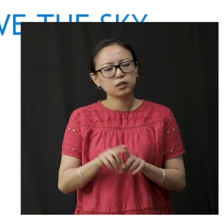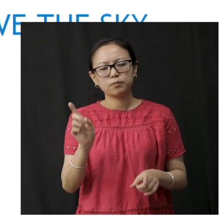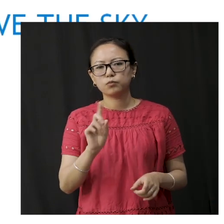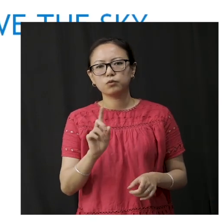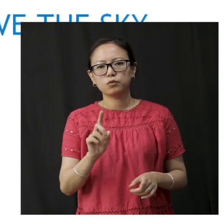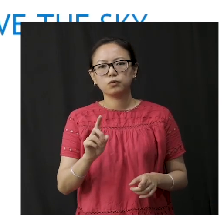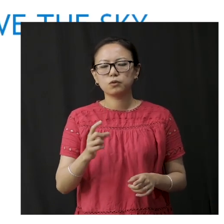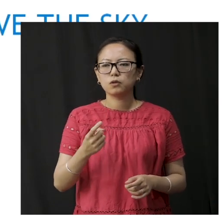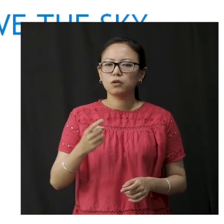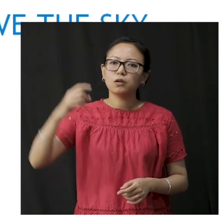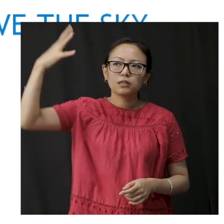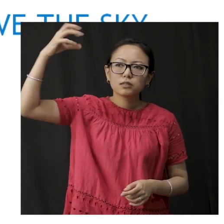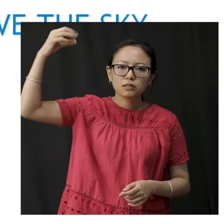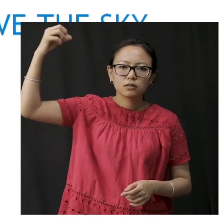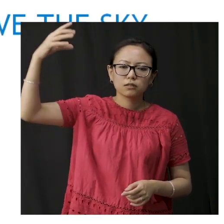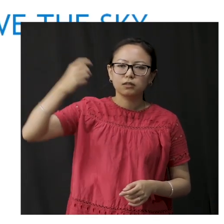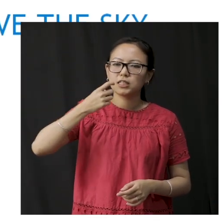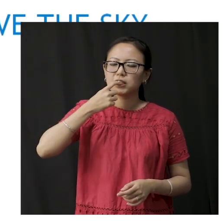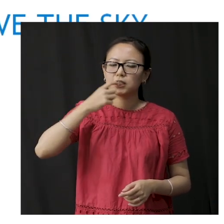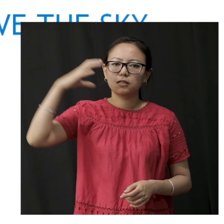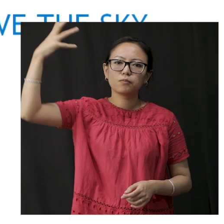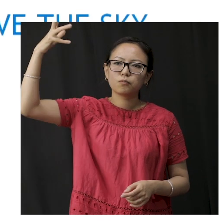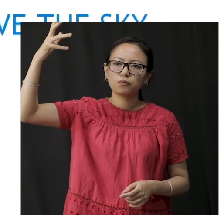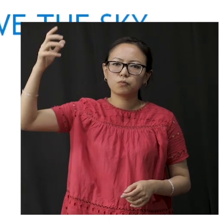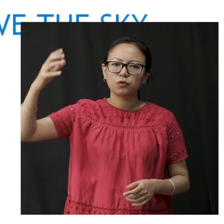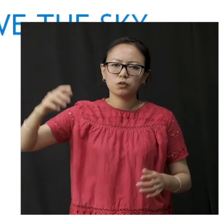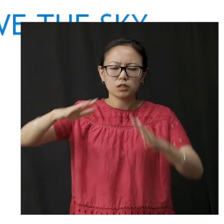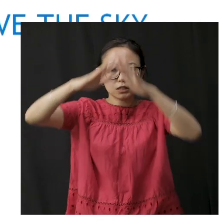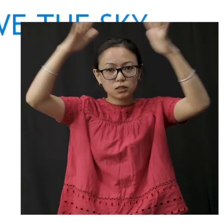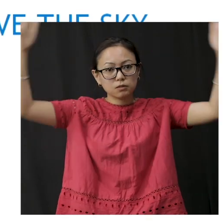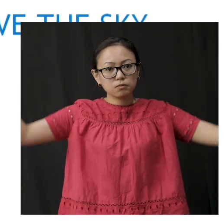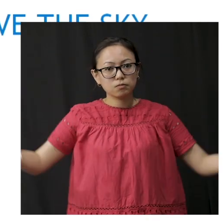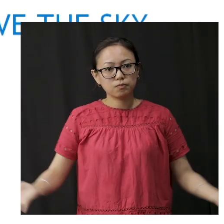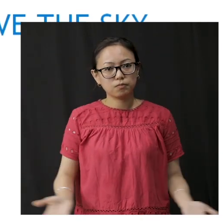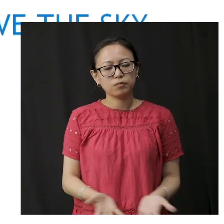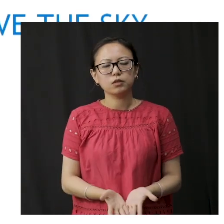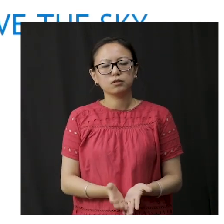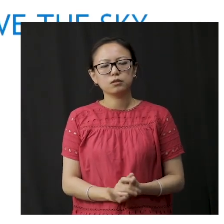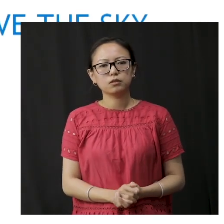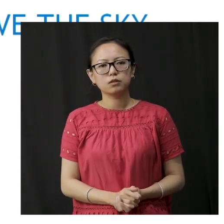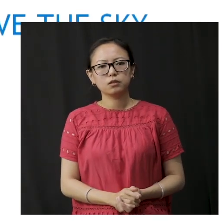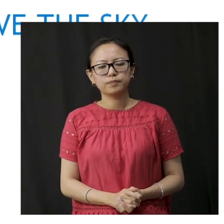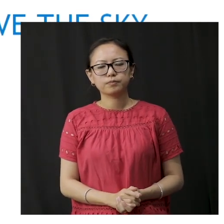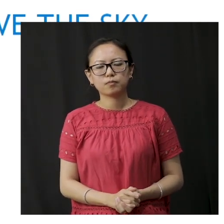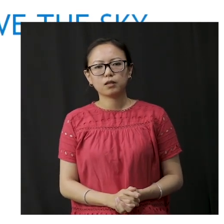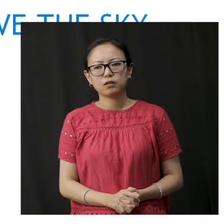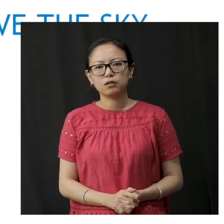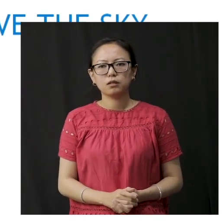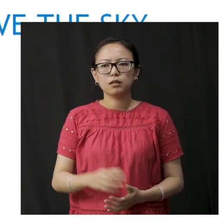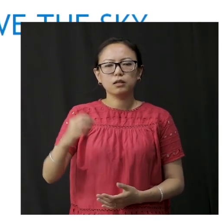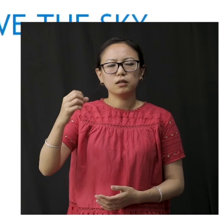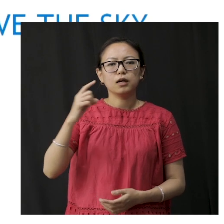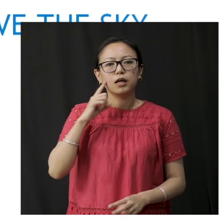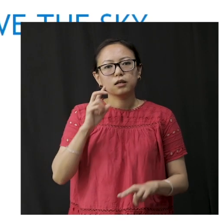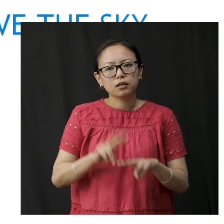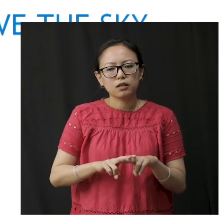off the light of the sun and the moon, then we will all die. We human beings will not exist without the light of the